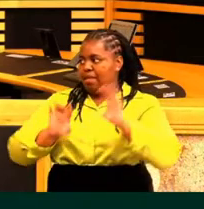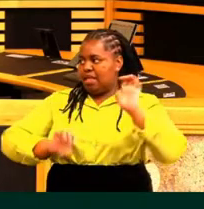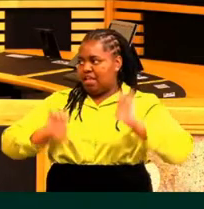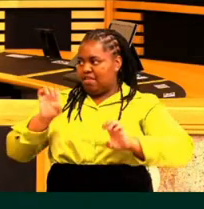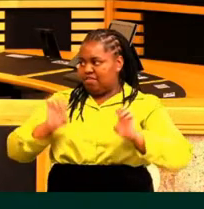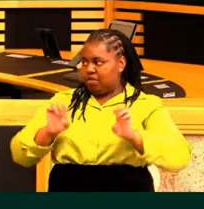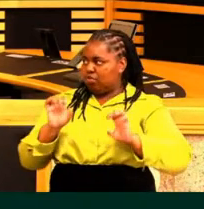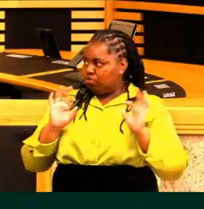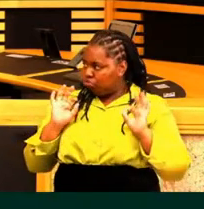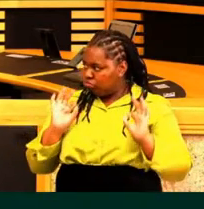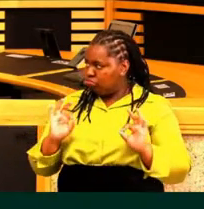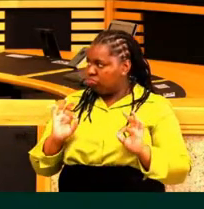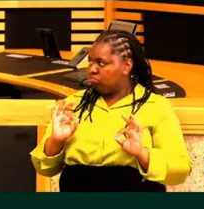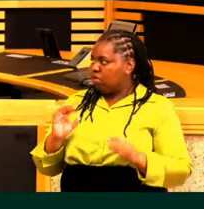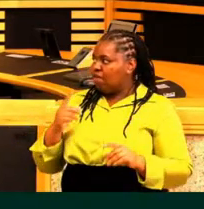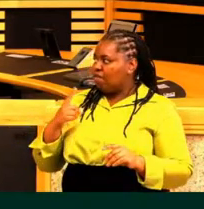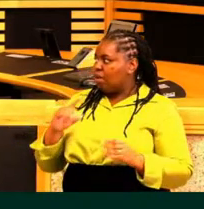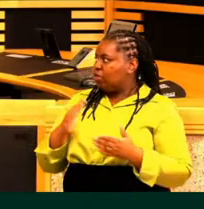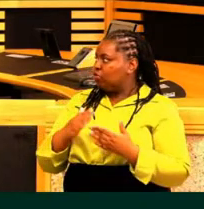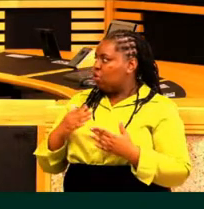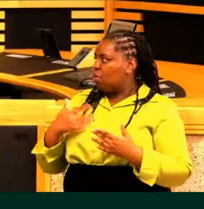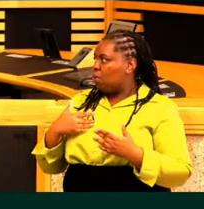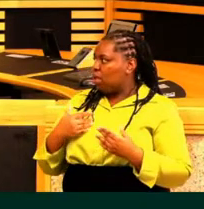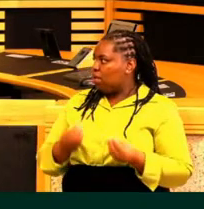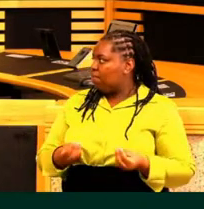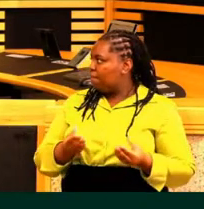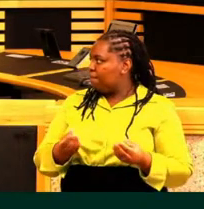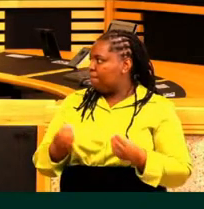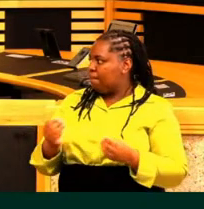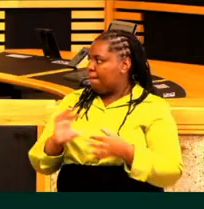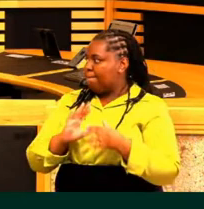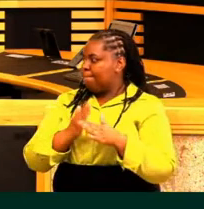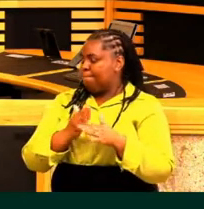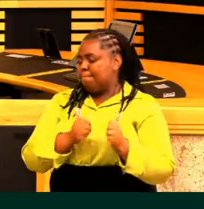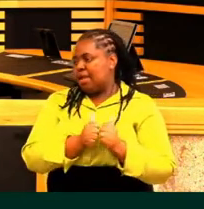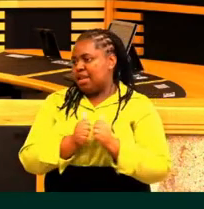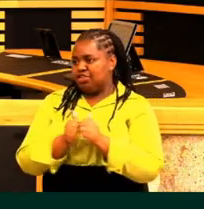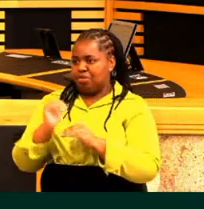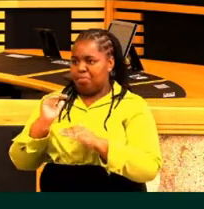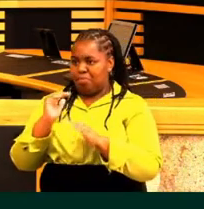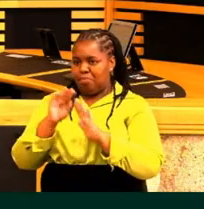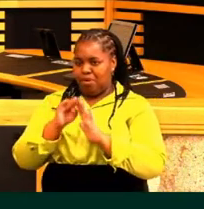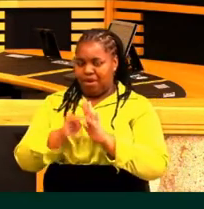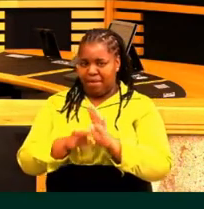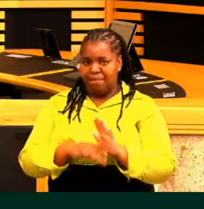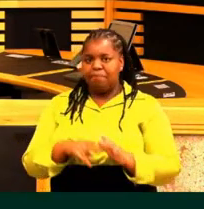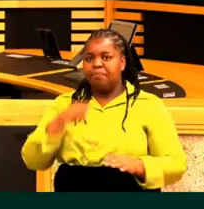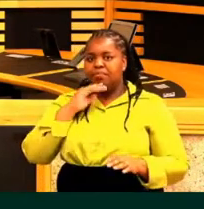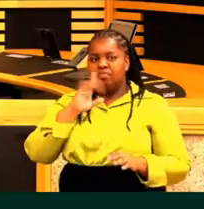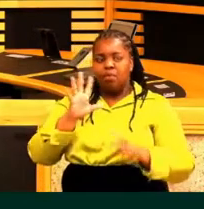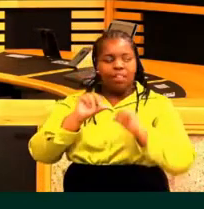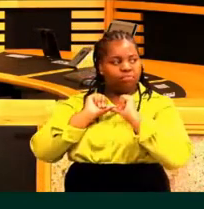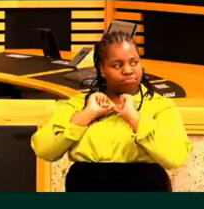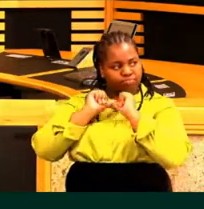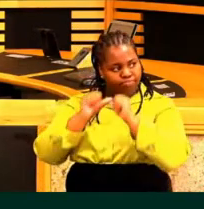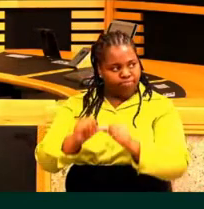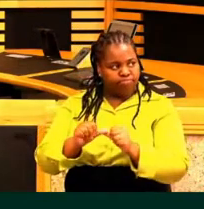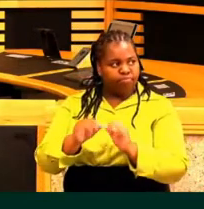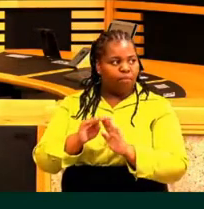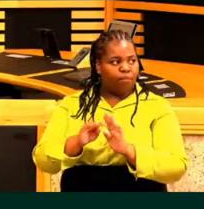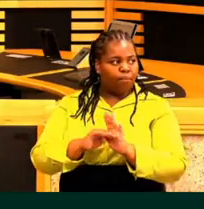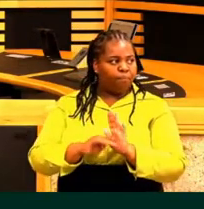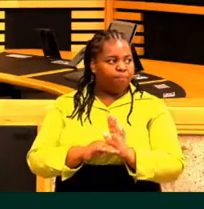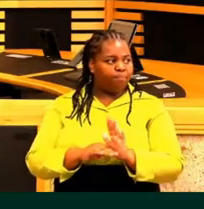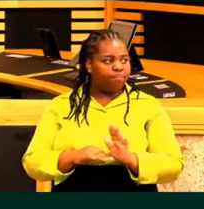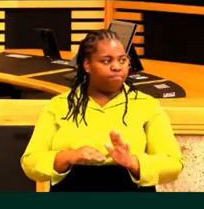mechanisms to measure partnership programs this will enable continuous Improvement and ensure